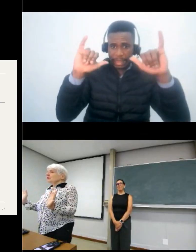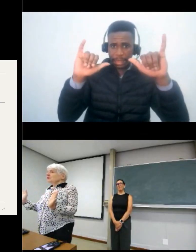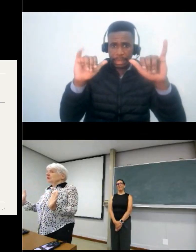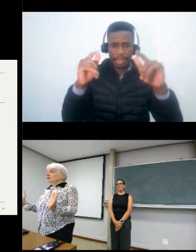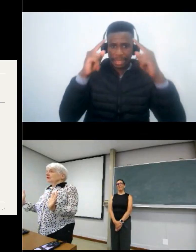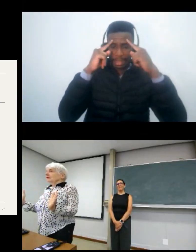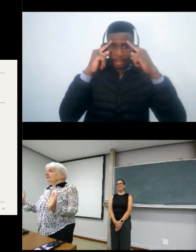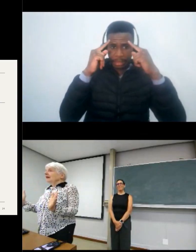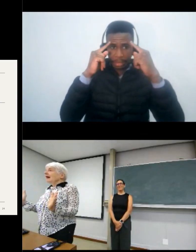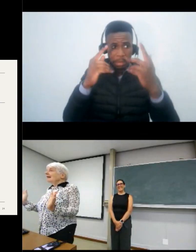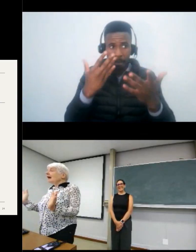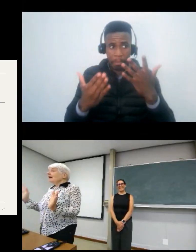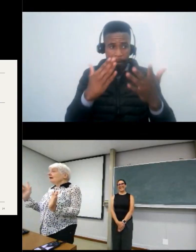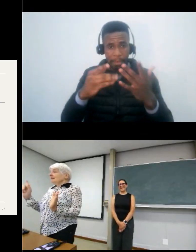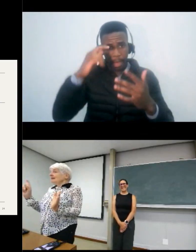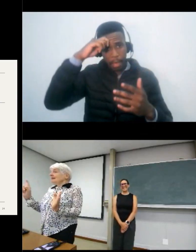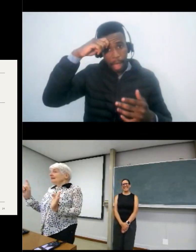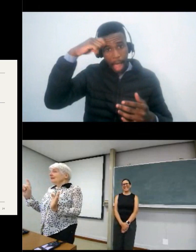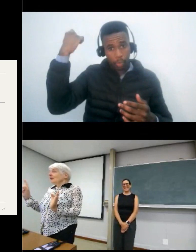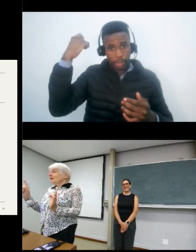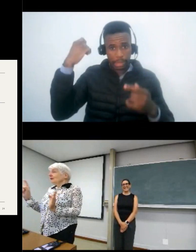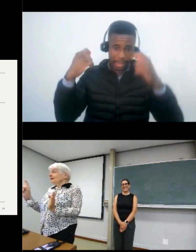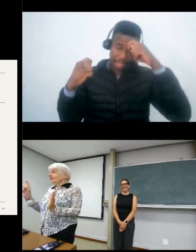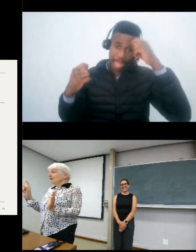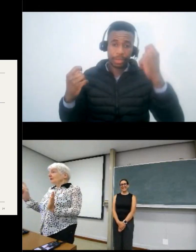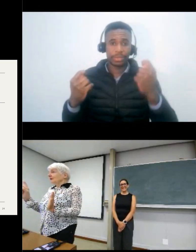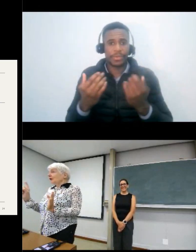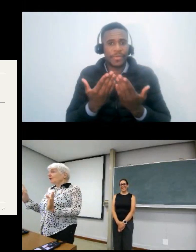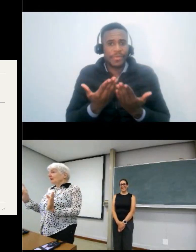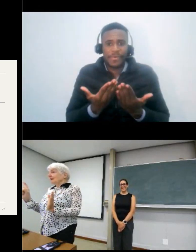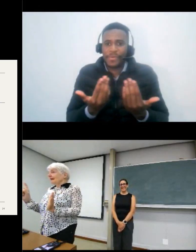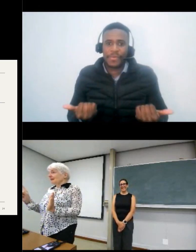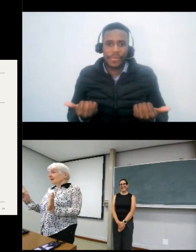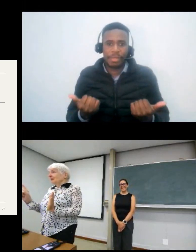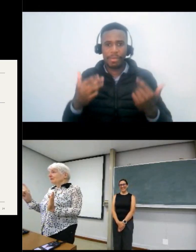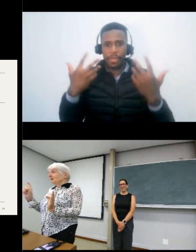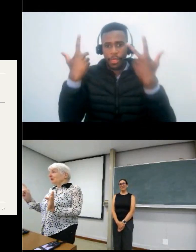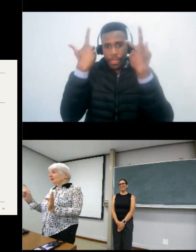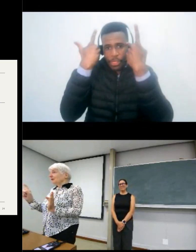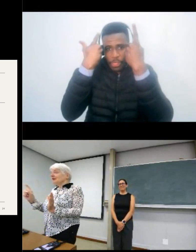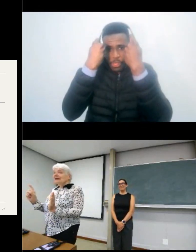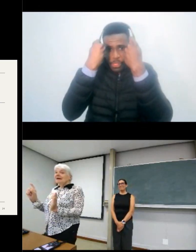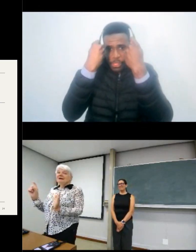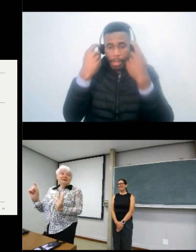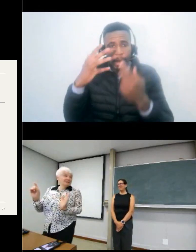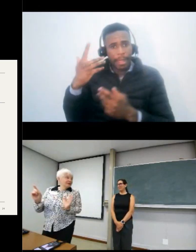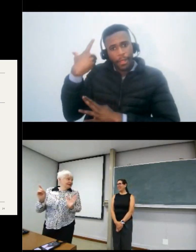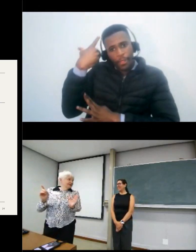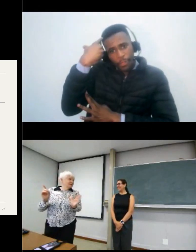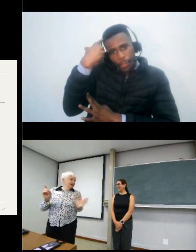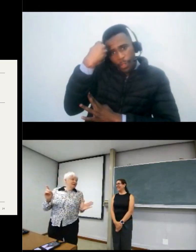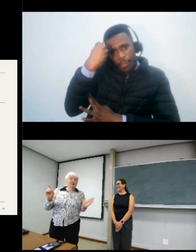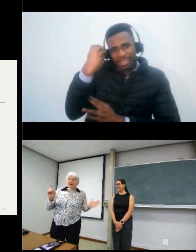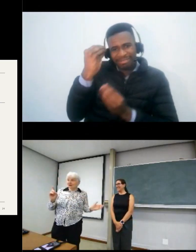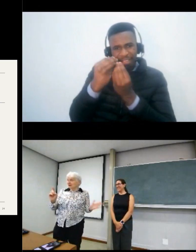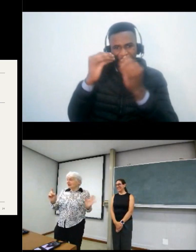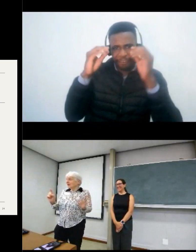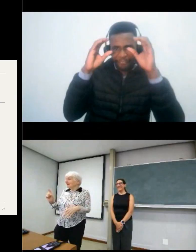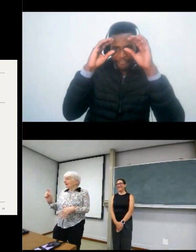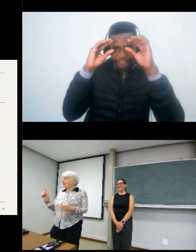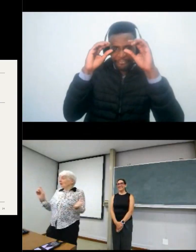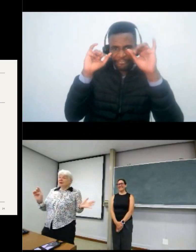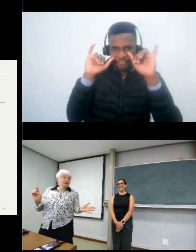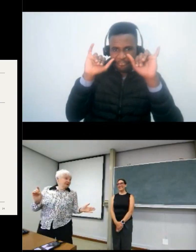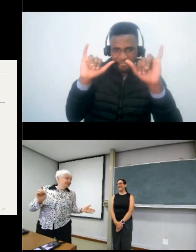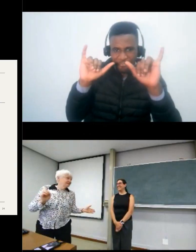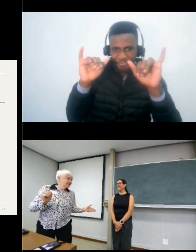had Botox? We don't know. Now, this is not a flippant comment, actually, because it has been remarked